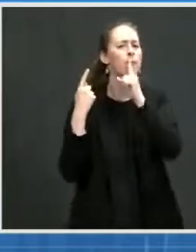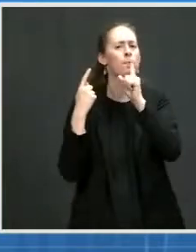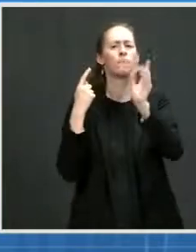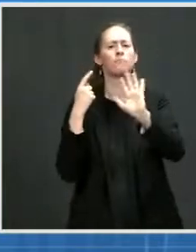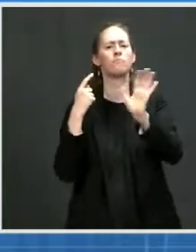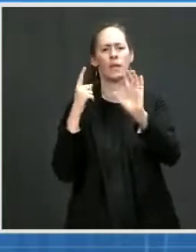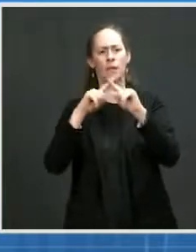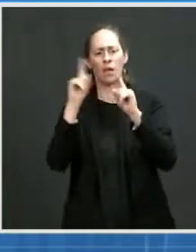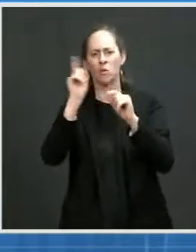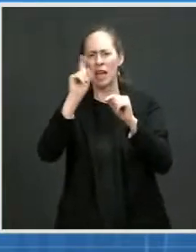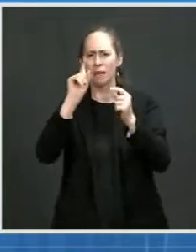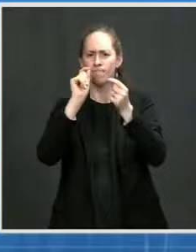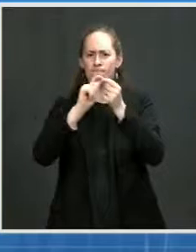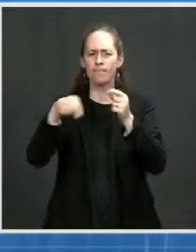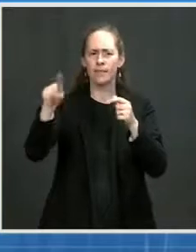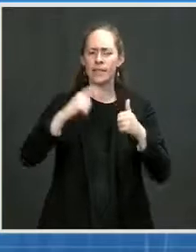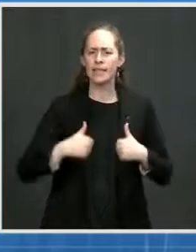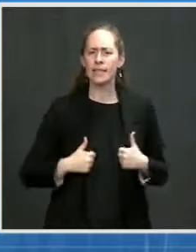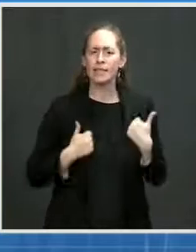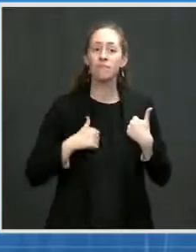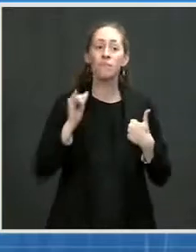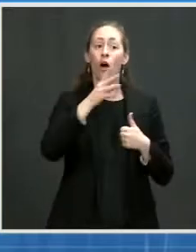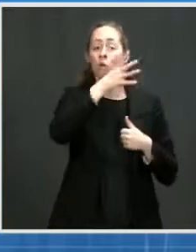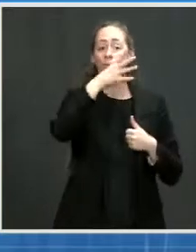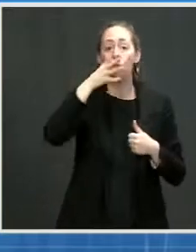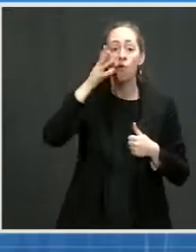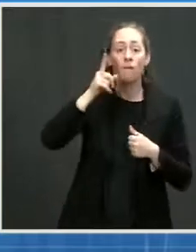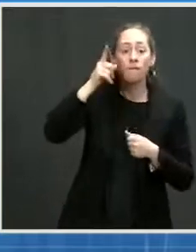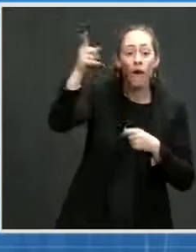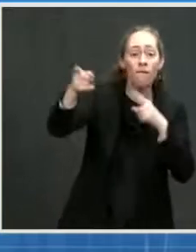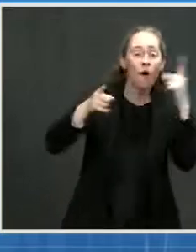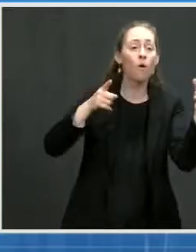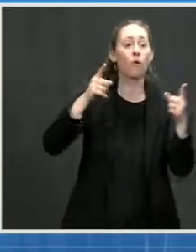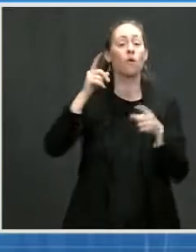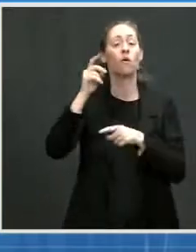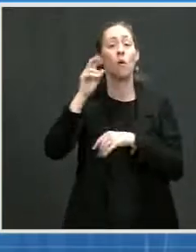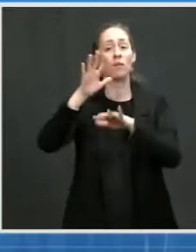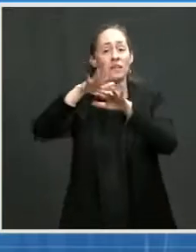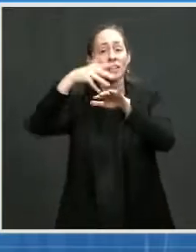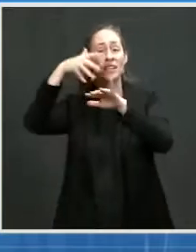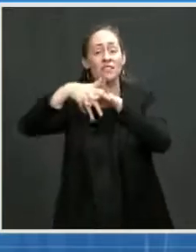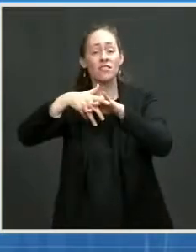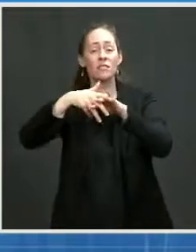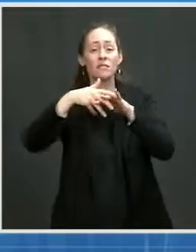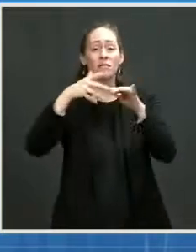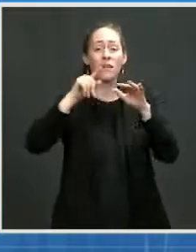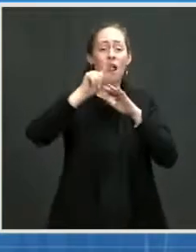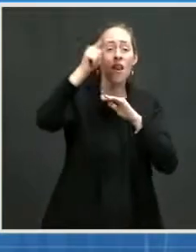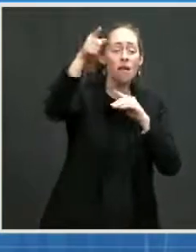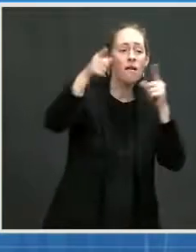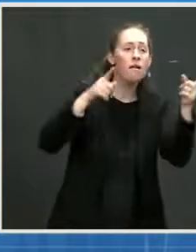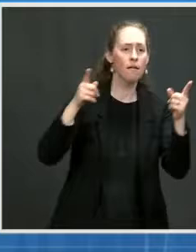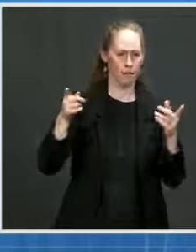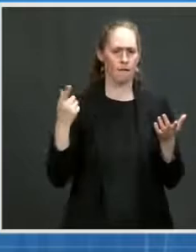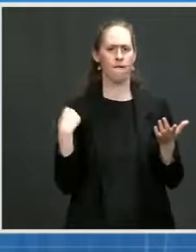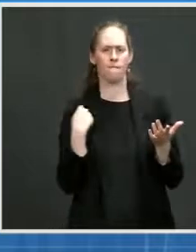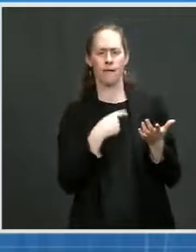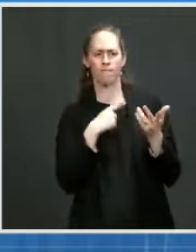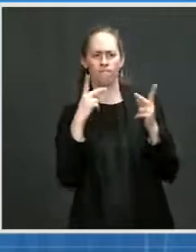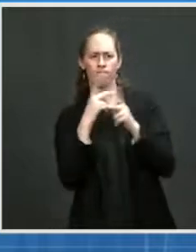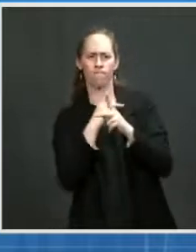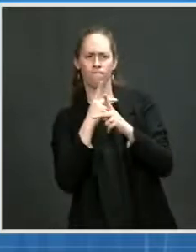rural frontier communities. We have to work to remedy data invisibility, the disability community,